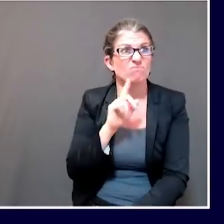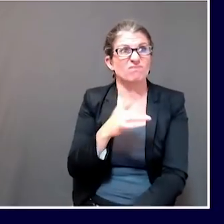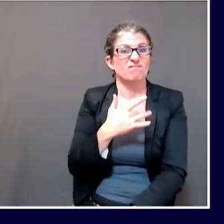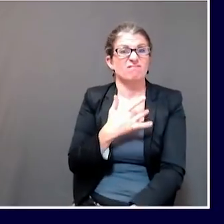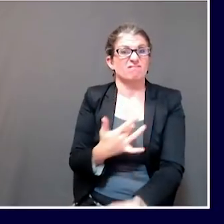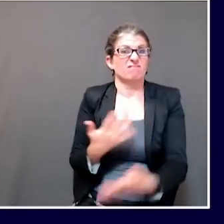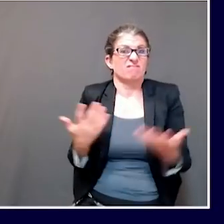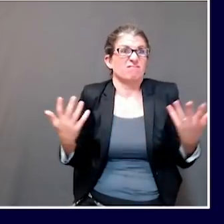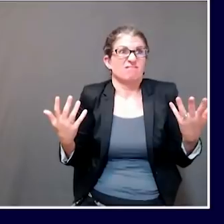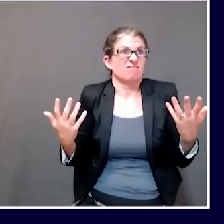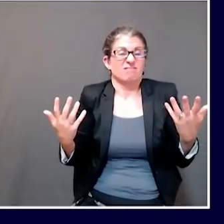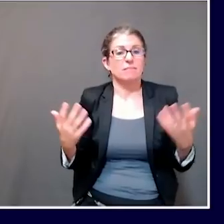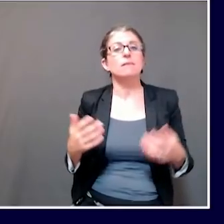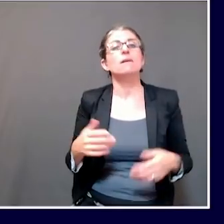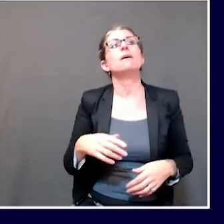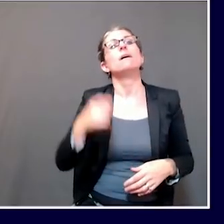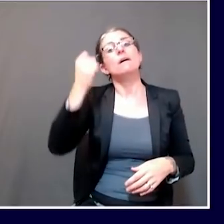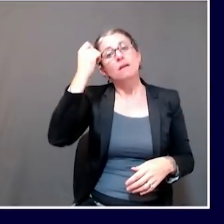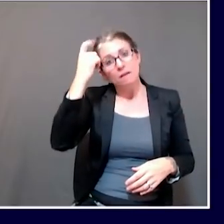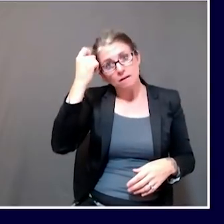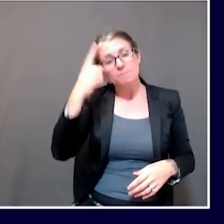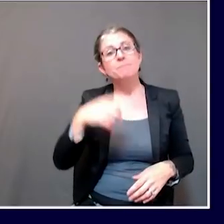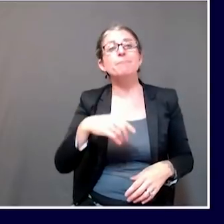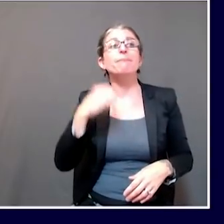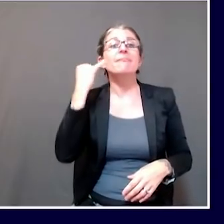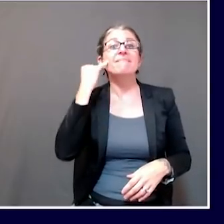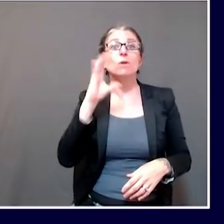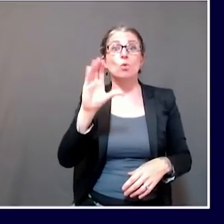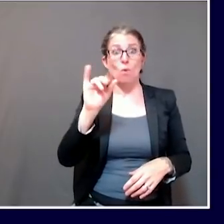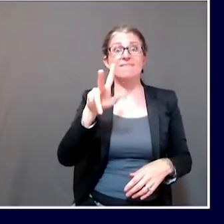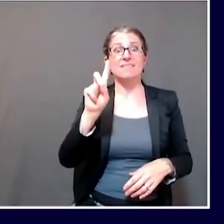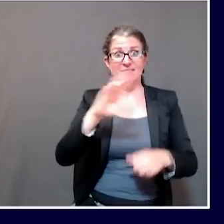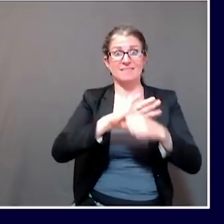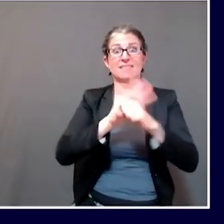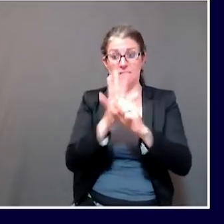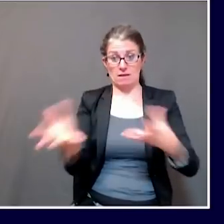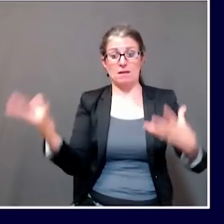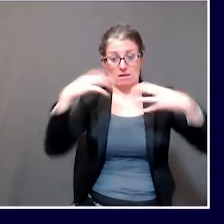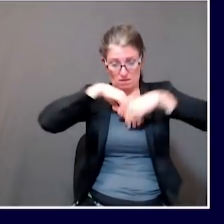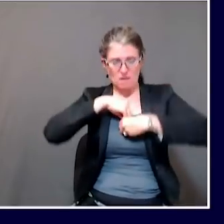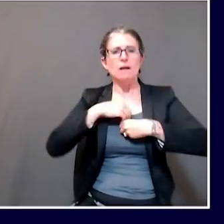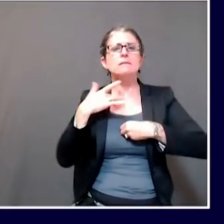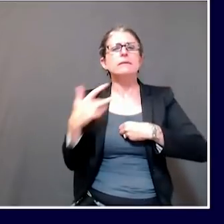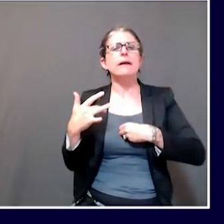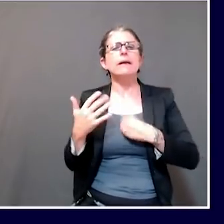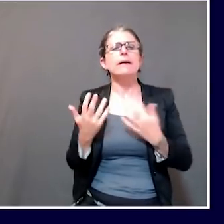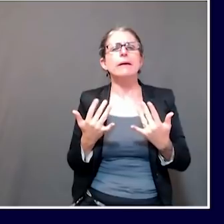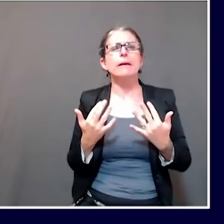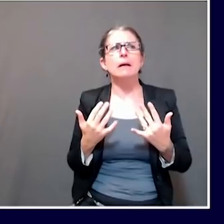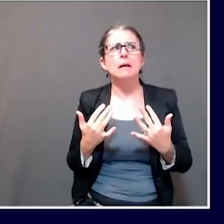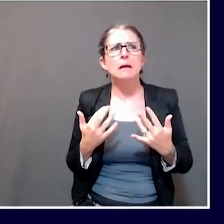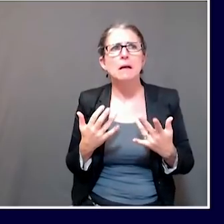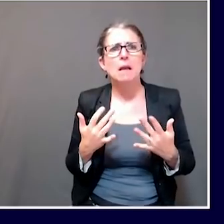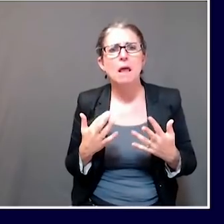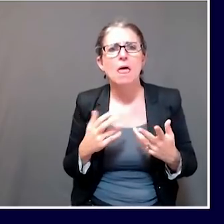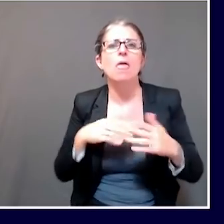positive for COVID-19, if they require hospitalization, that is around the time, 10 days